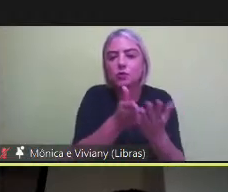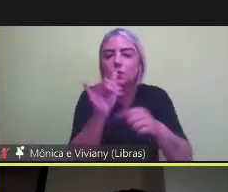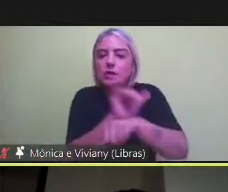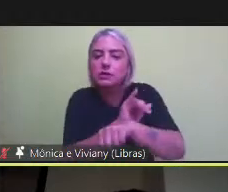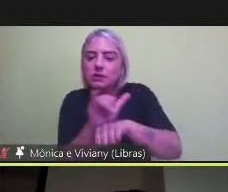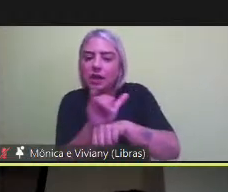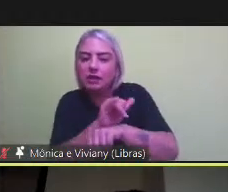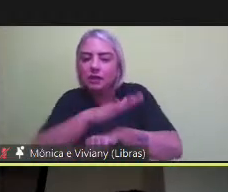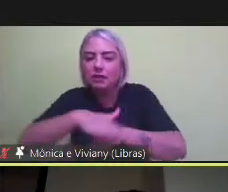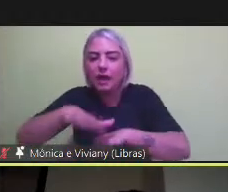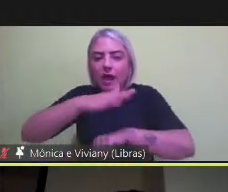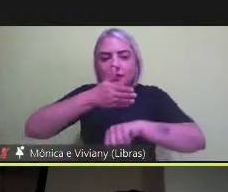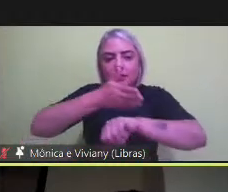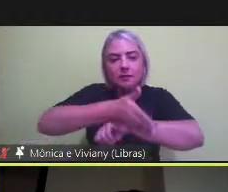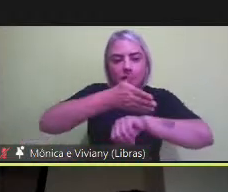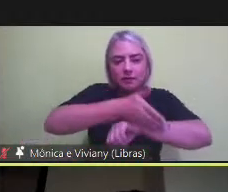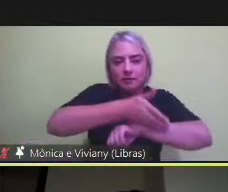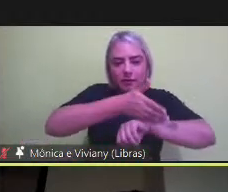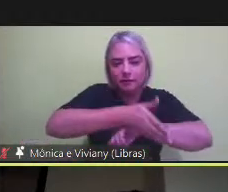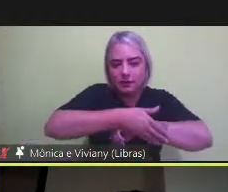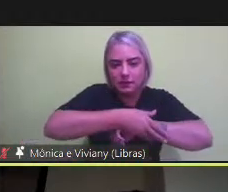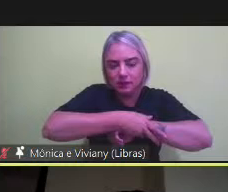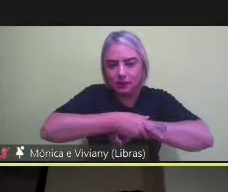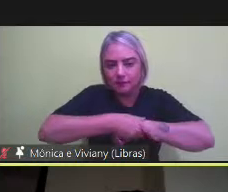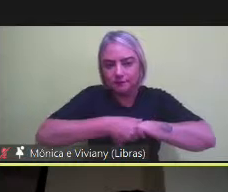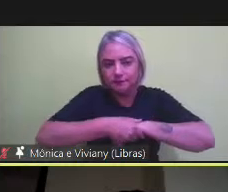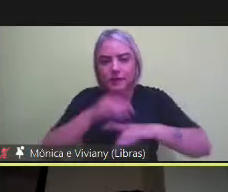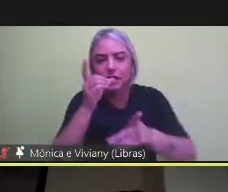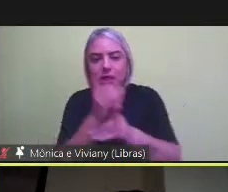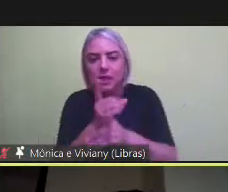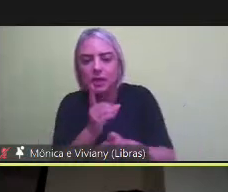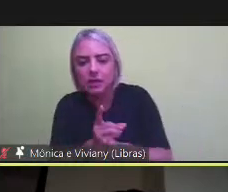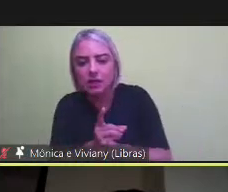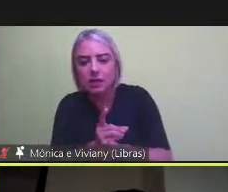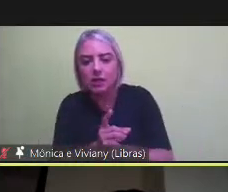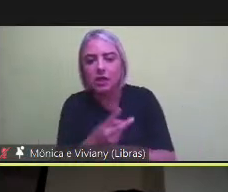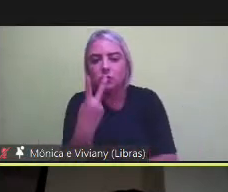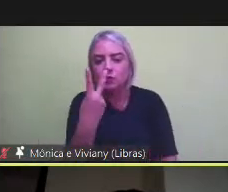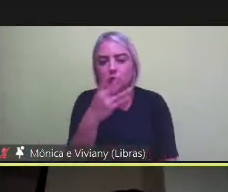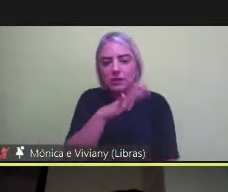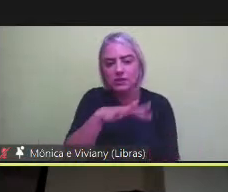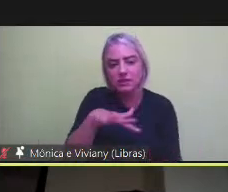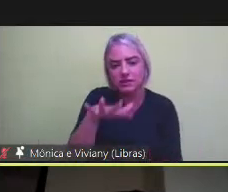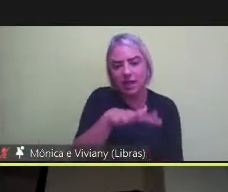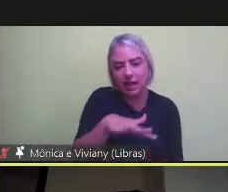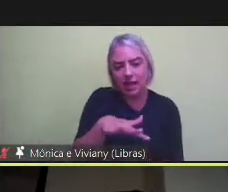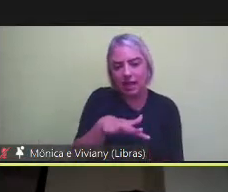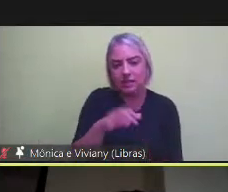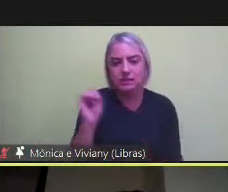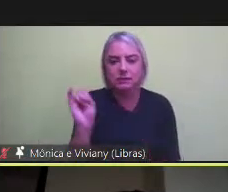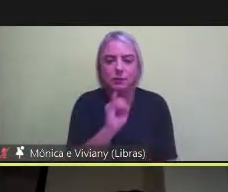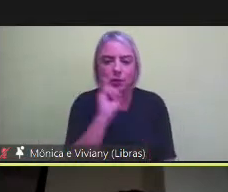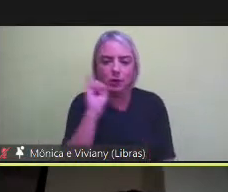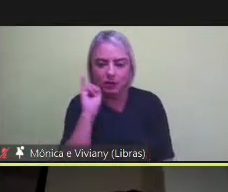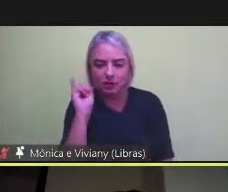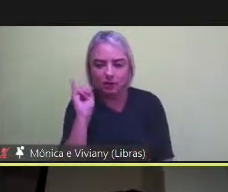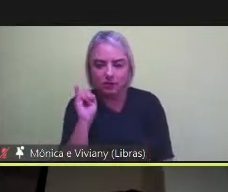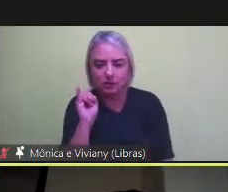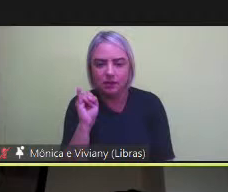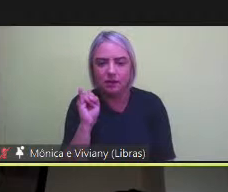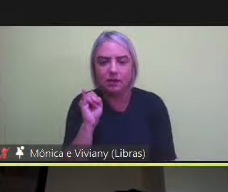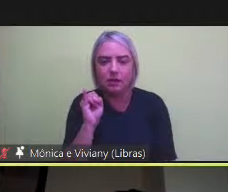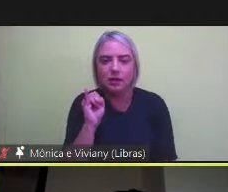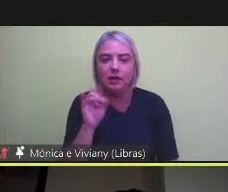the strategies of this program, we identify two areas, very important